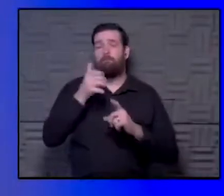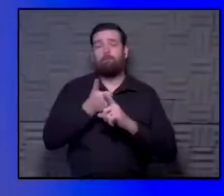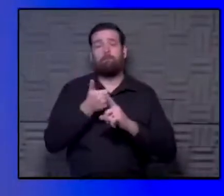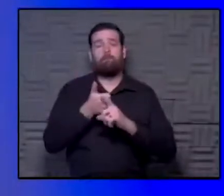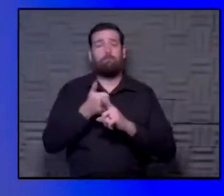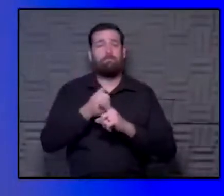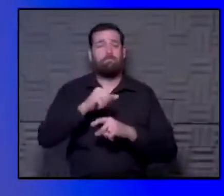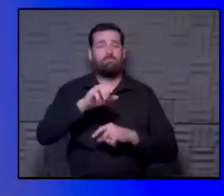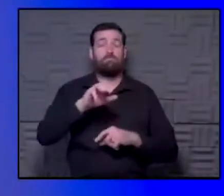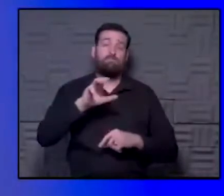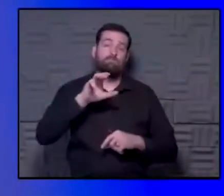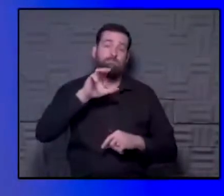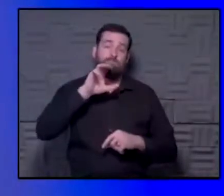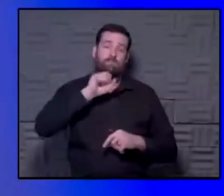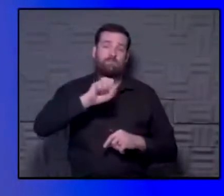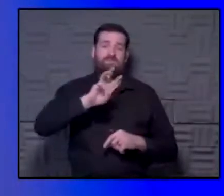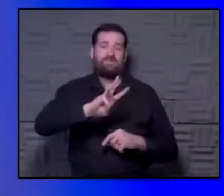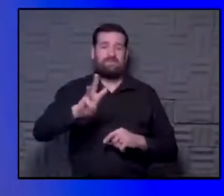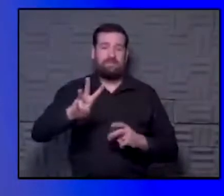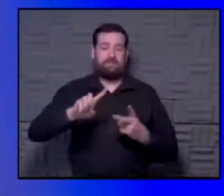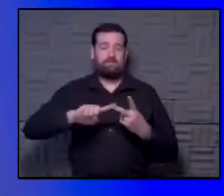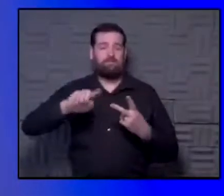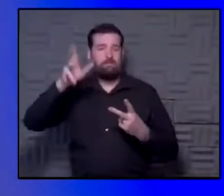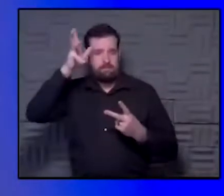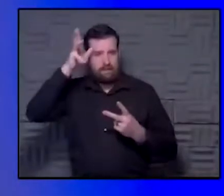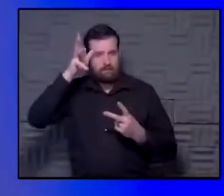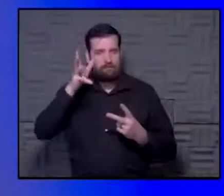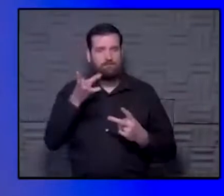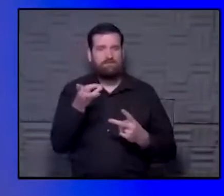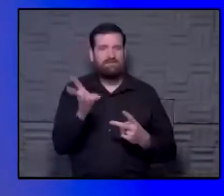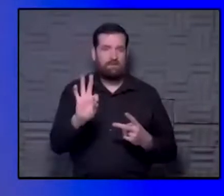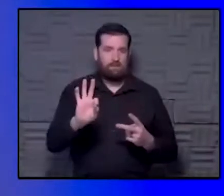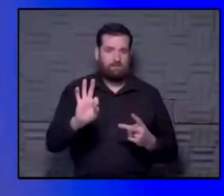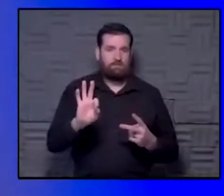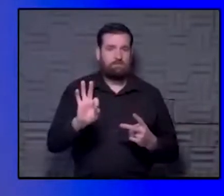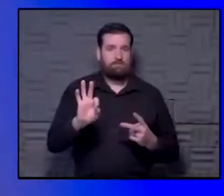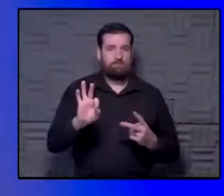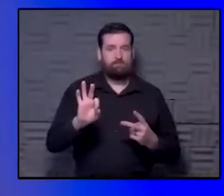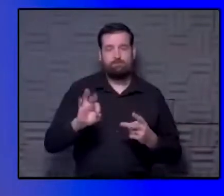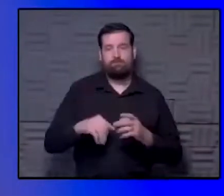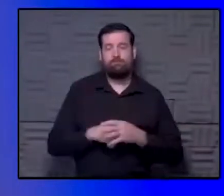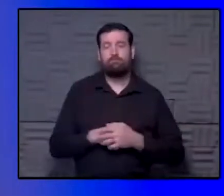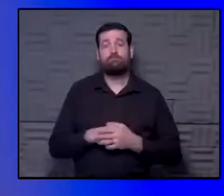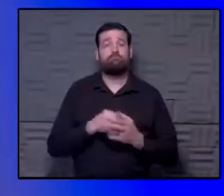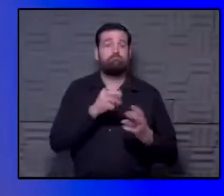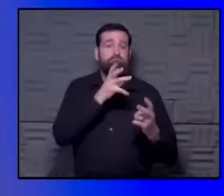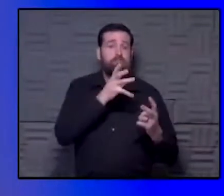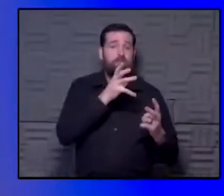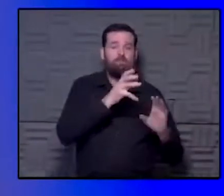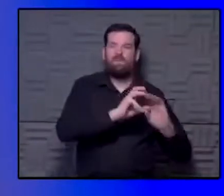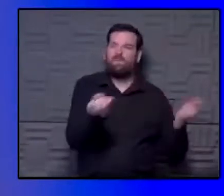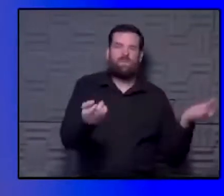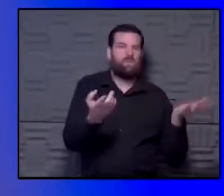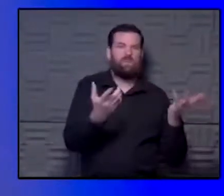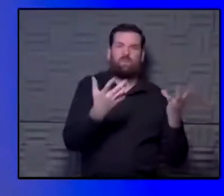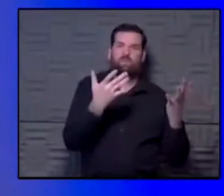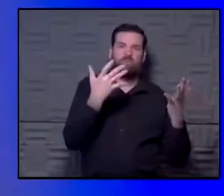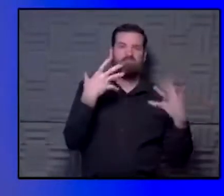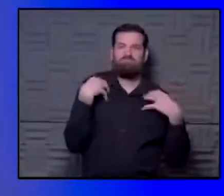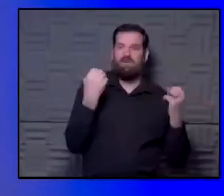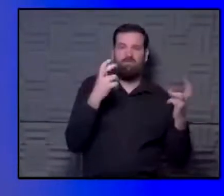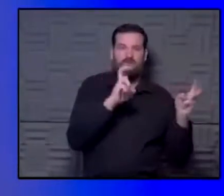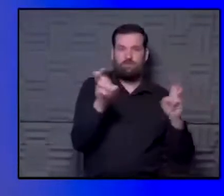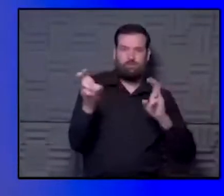was 66, and my dad was 69. My mom had no pre-existing